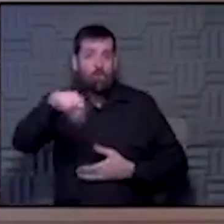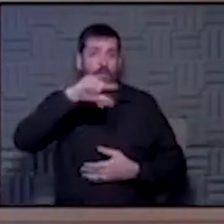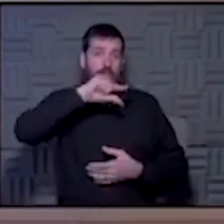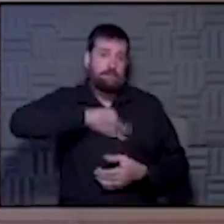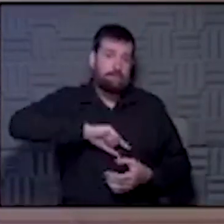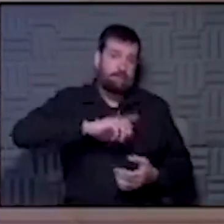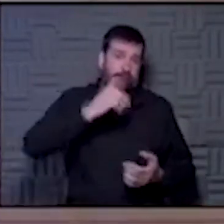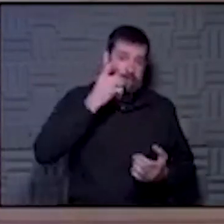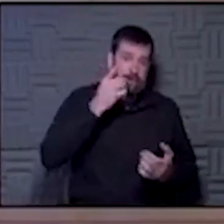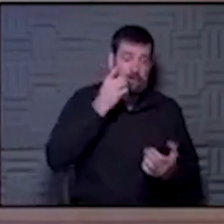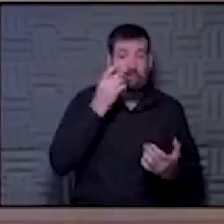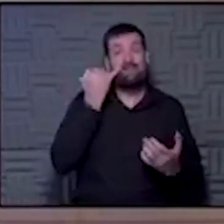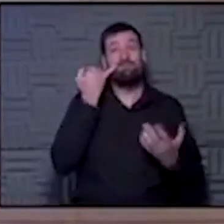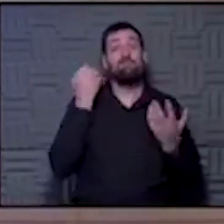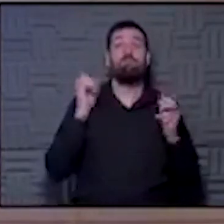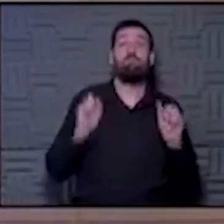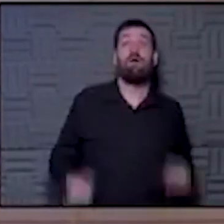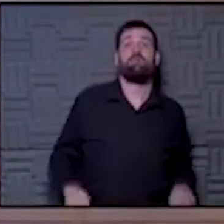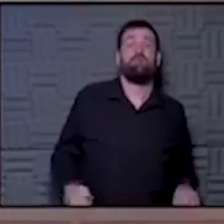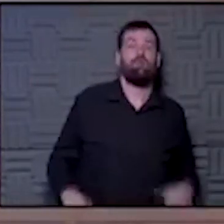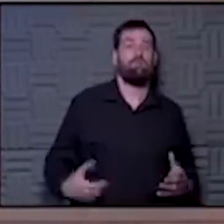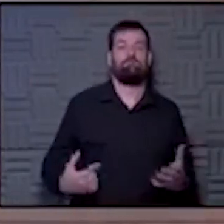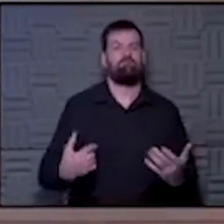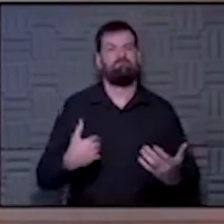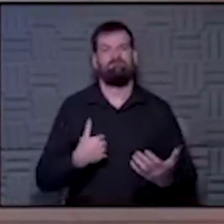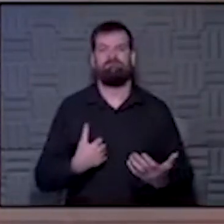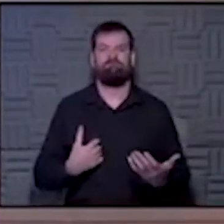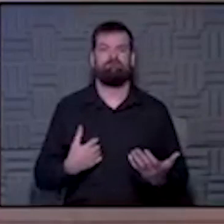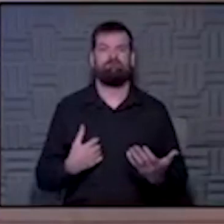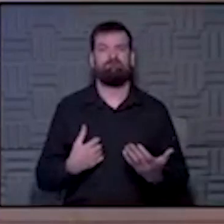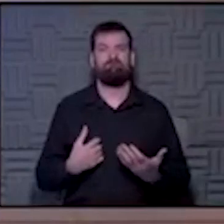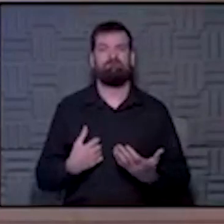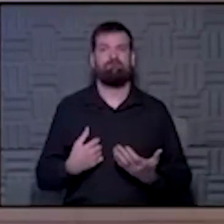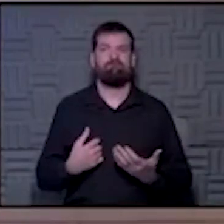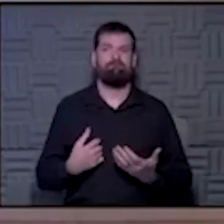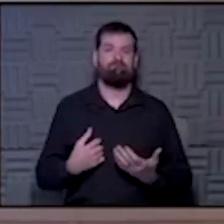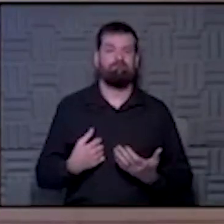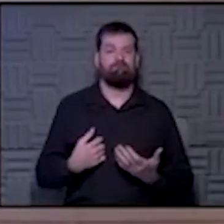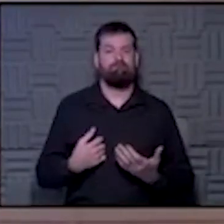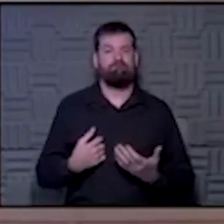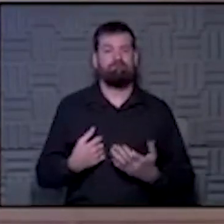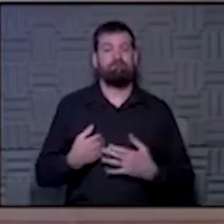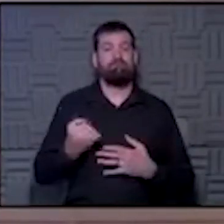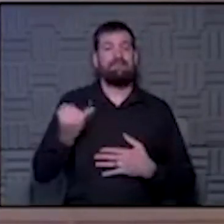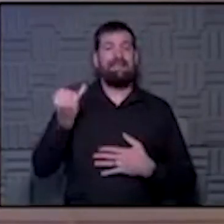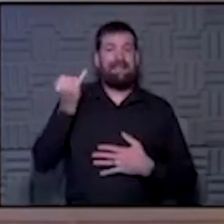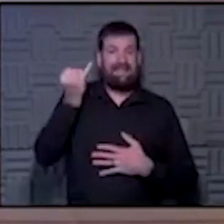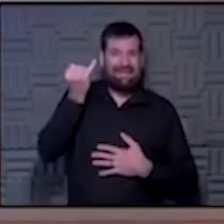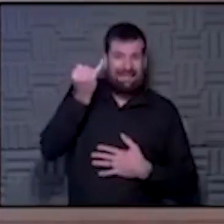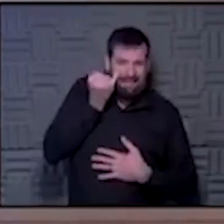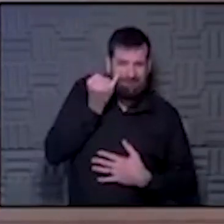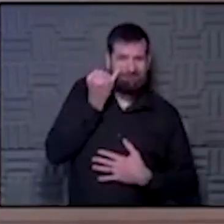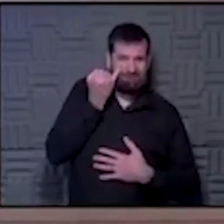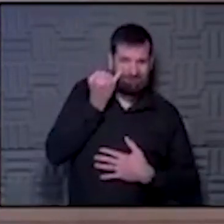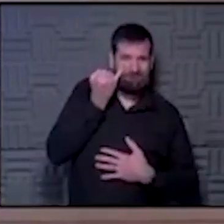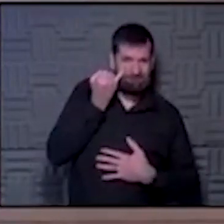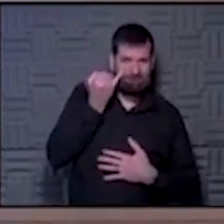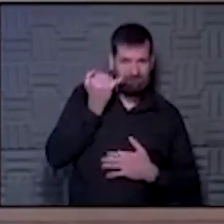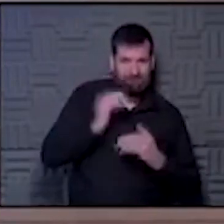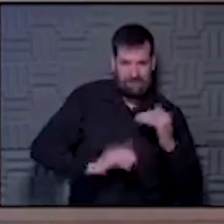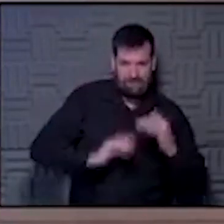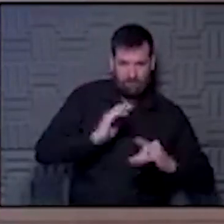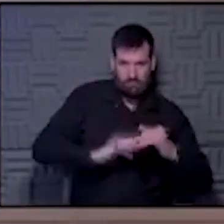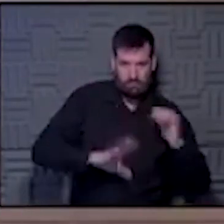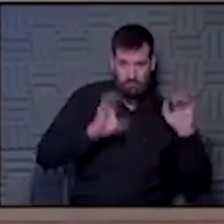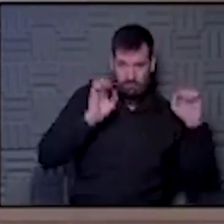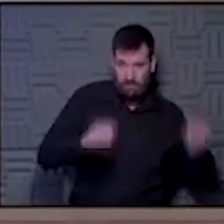if that's even a possibility, I would say that if a facility is able to allow that to happen,